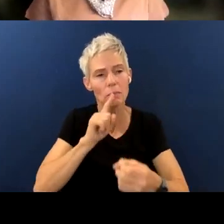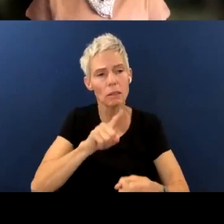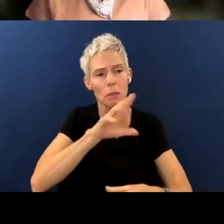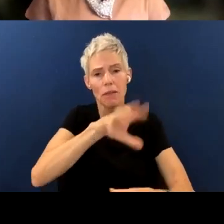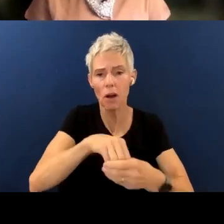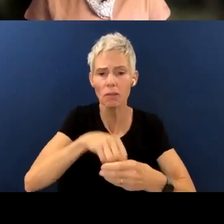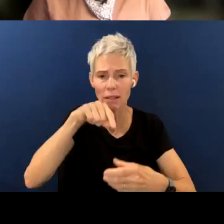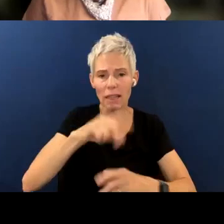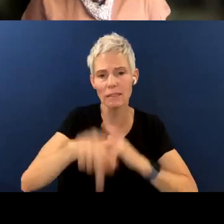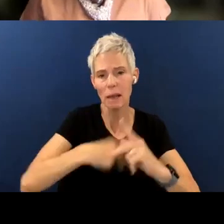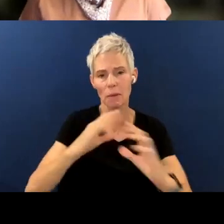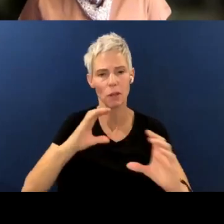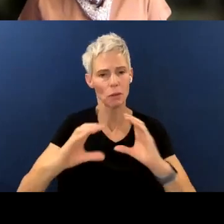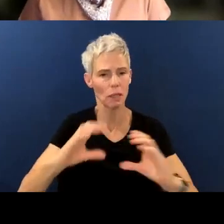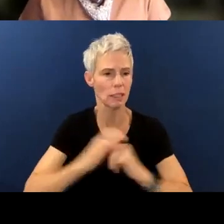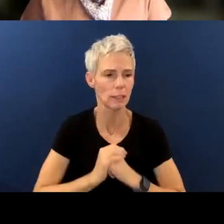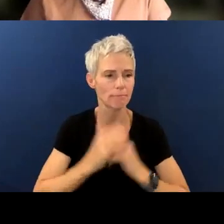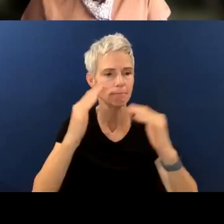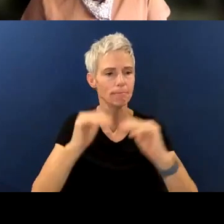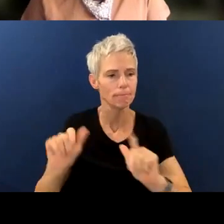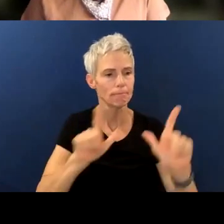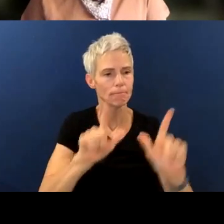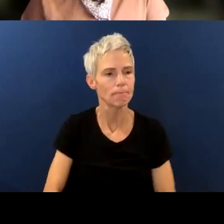realm. Next slide, please.